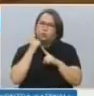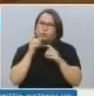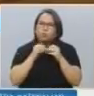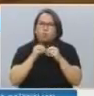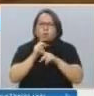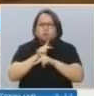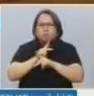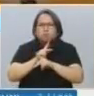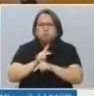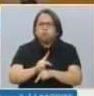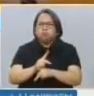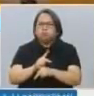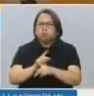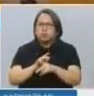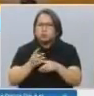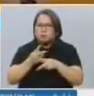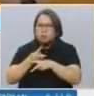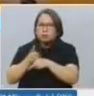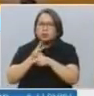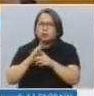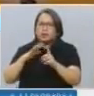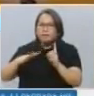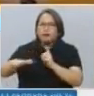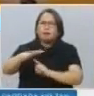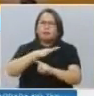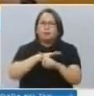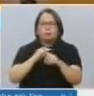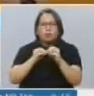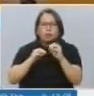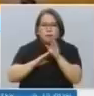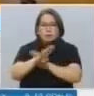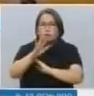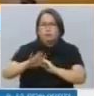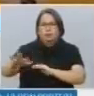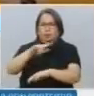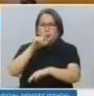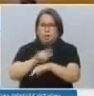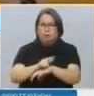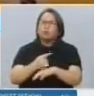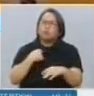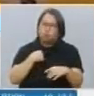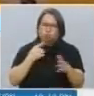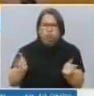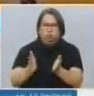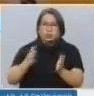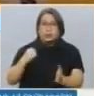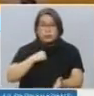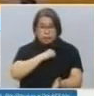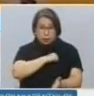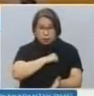holistic, sustainable manner the utilization, management, and development of our lands. I therefore urge the